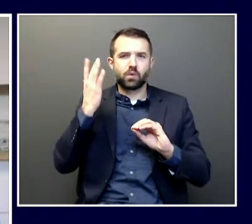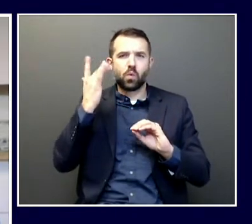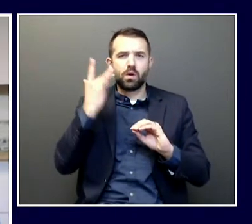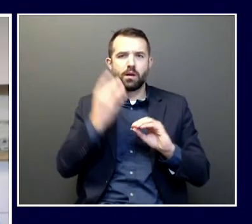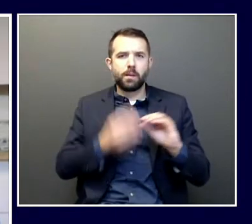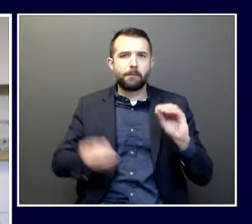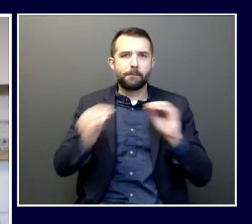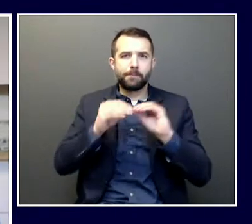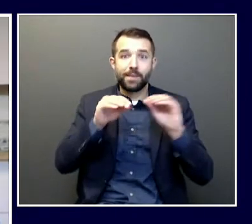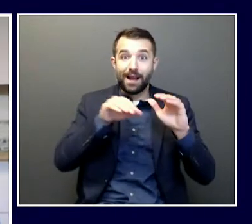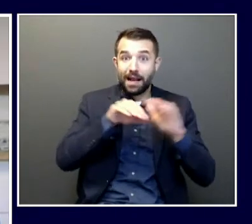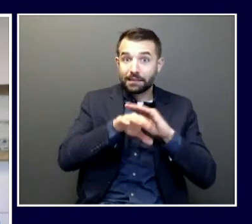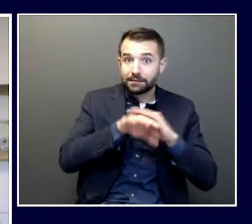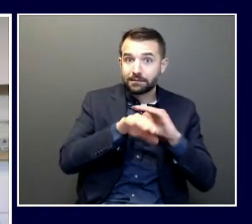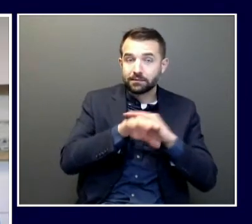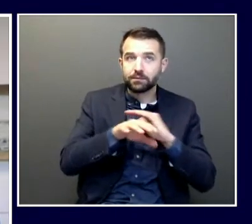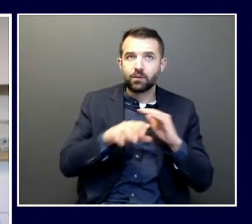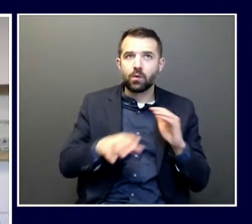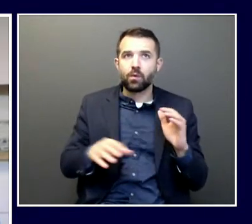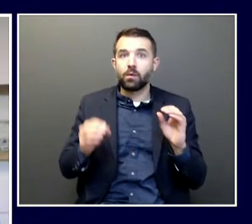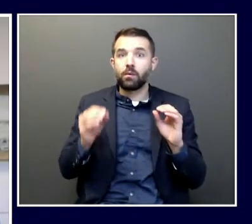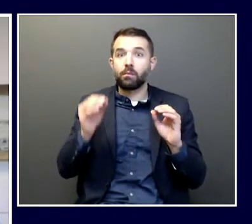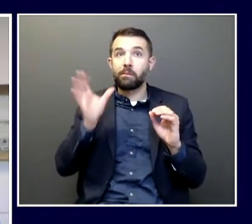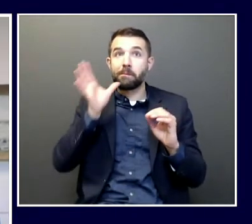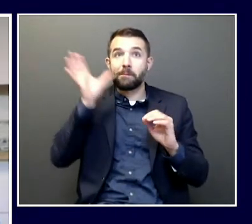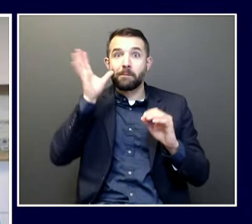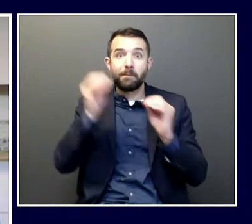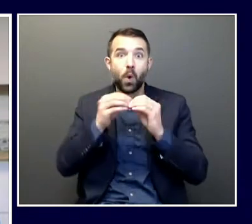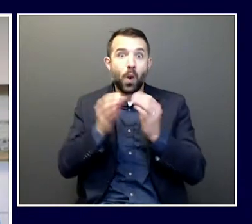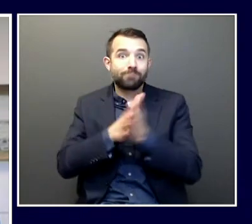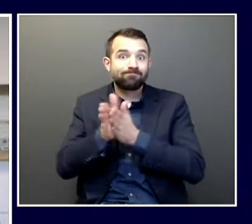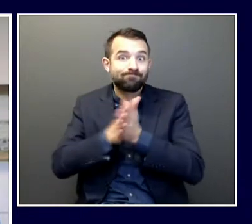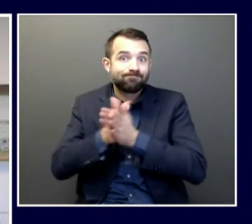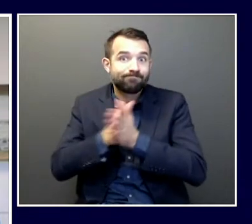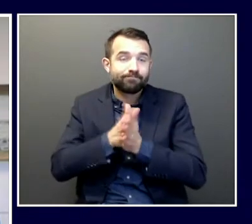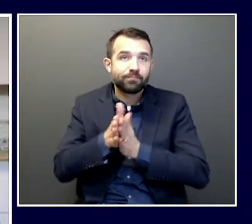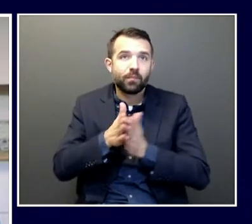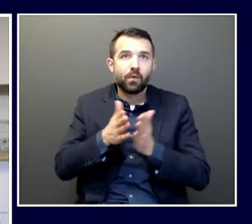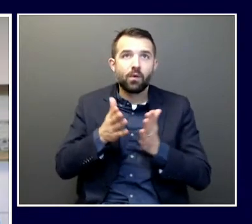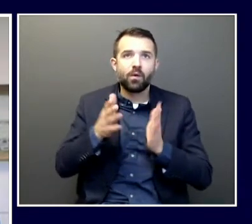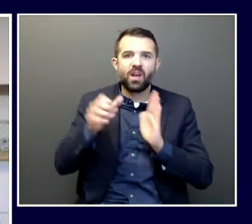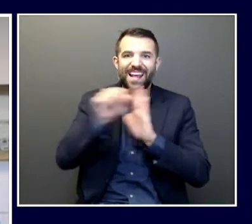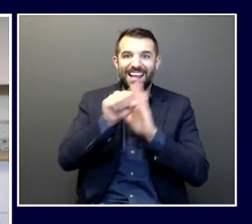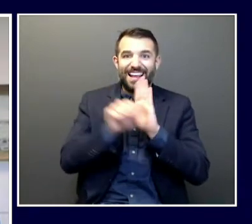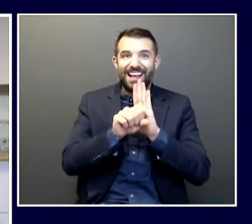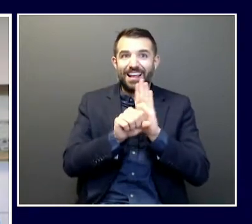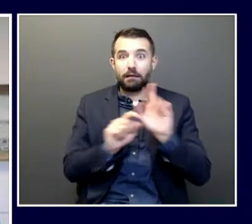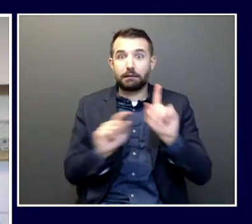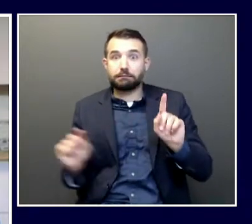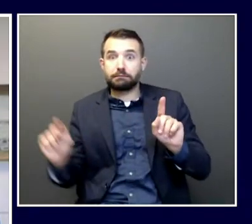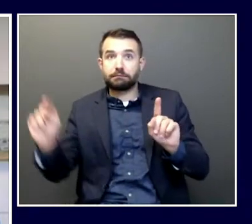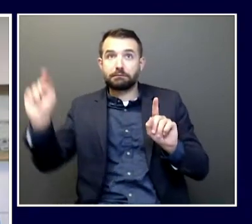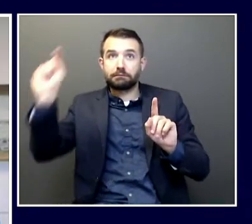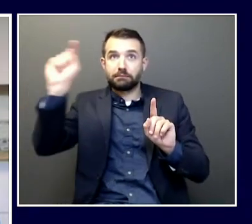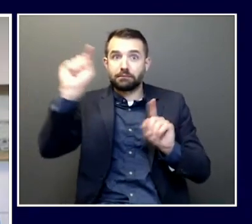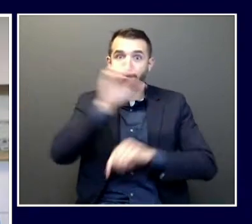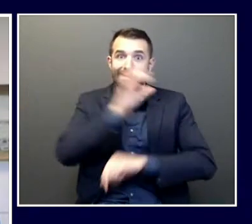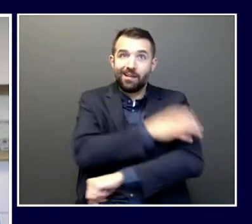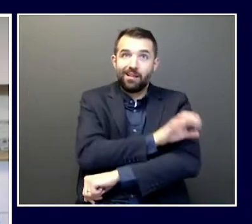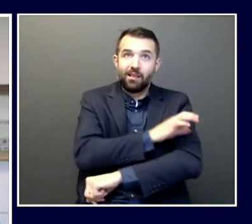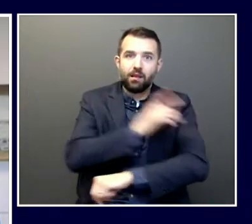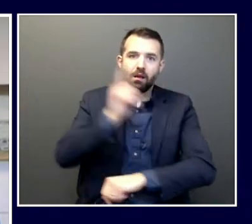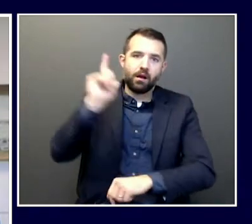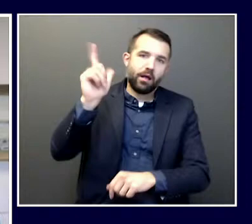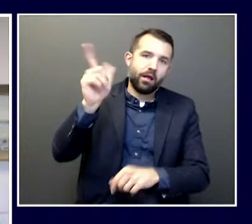just maybe clinics in other parts of the state happening later? Is that number at all mean